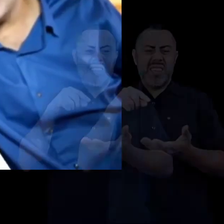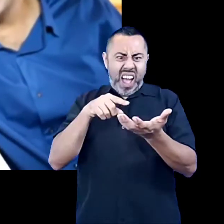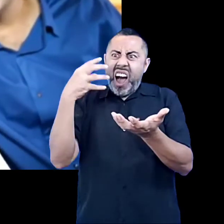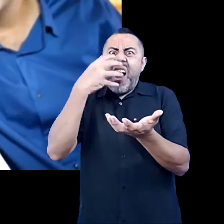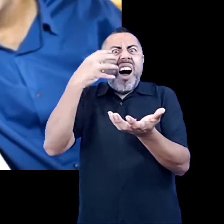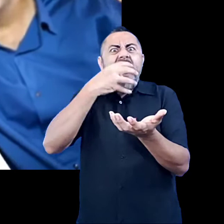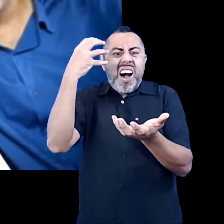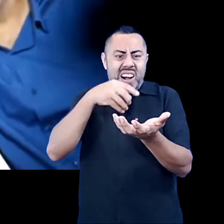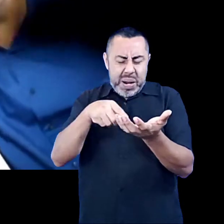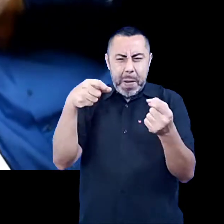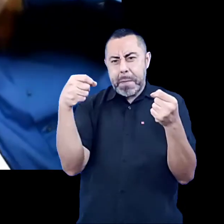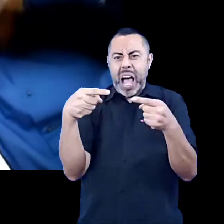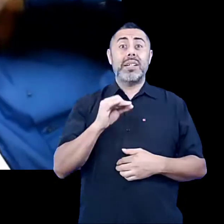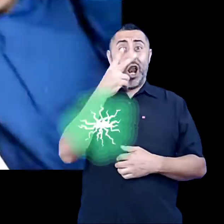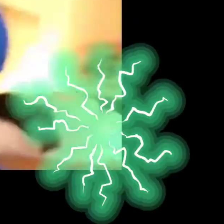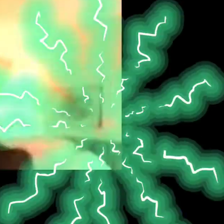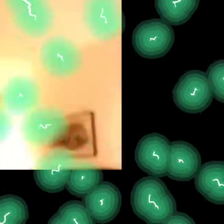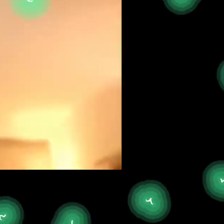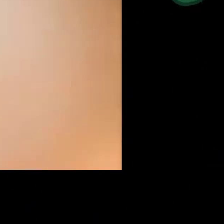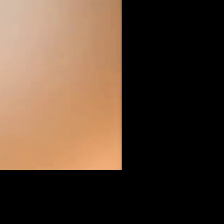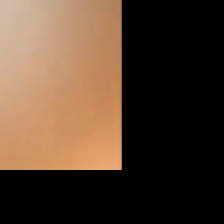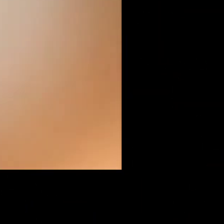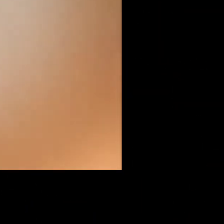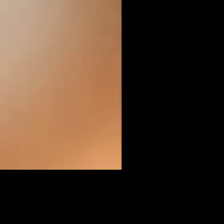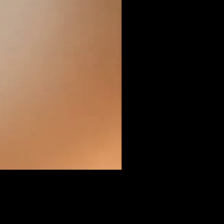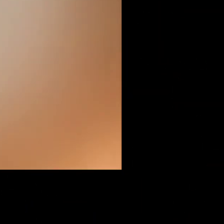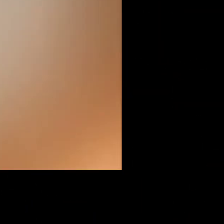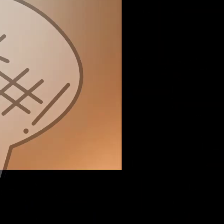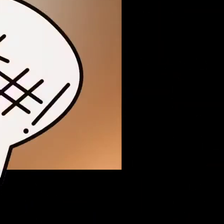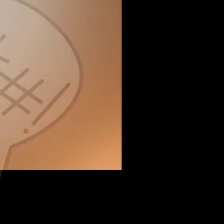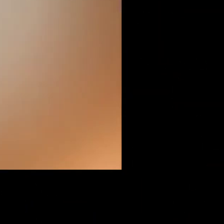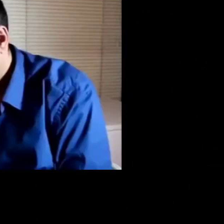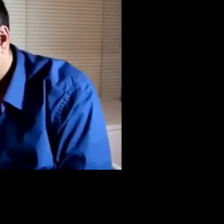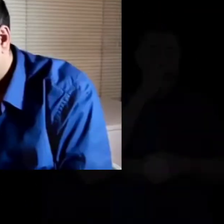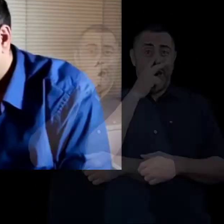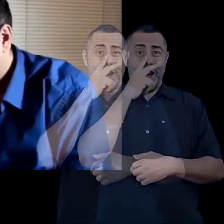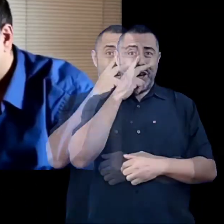Wow, this is wild. You can see how far...